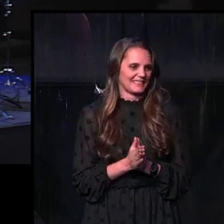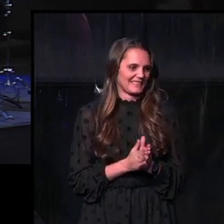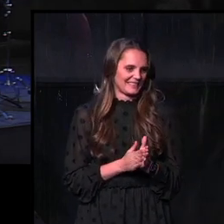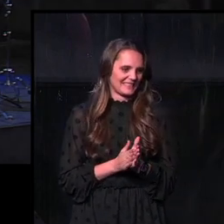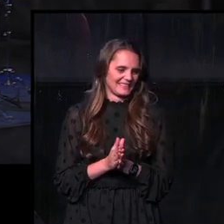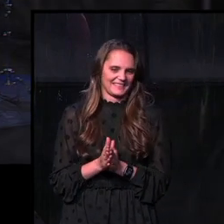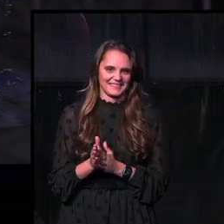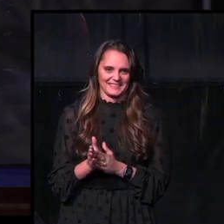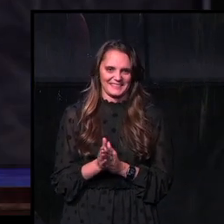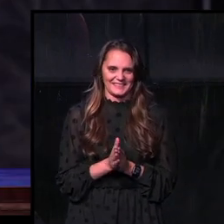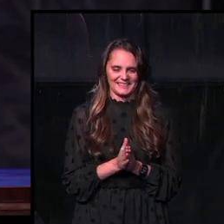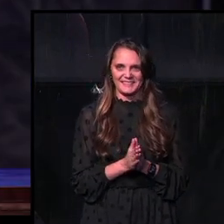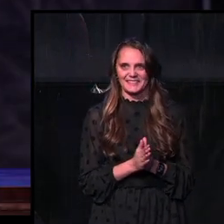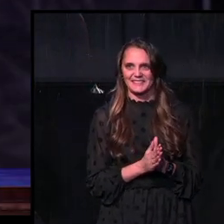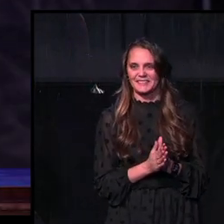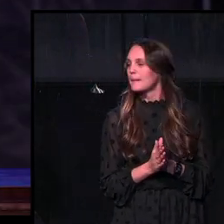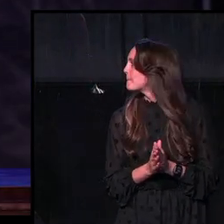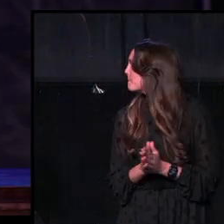Okay,